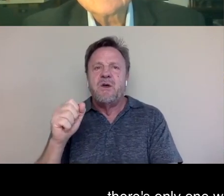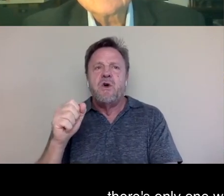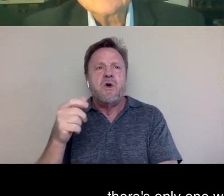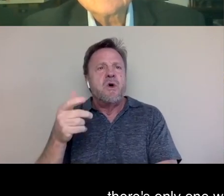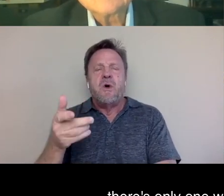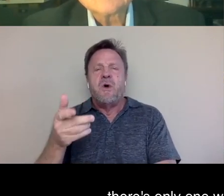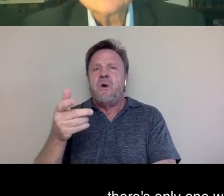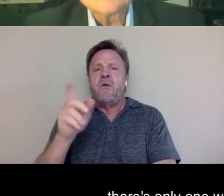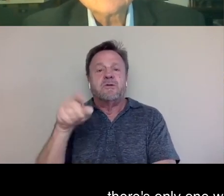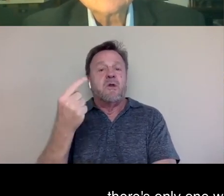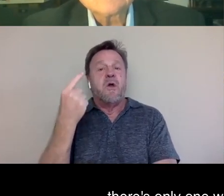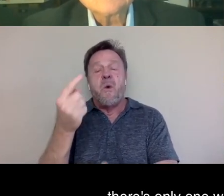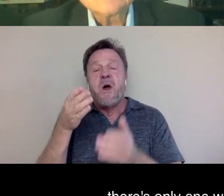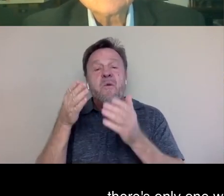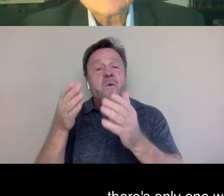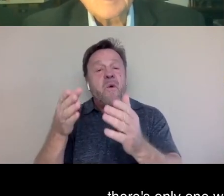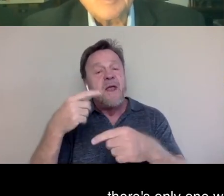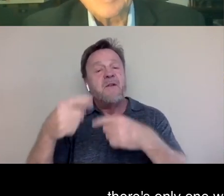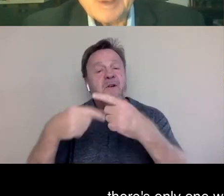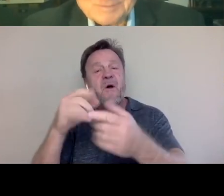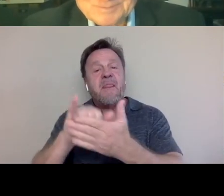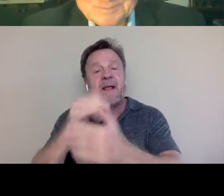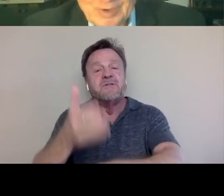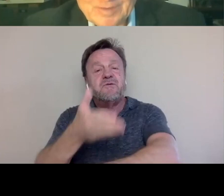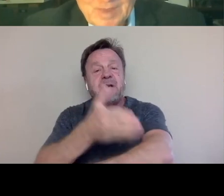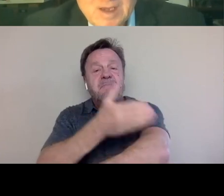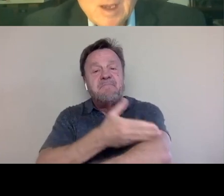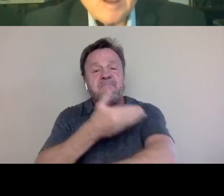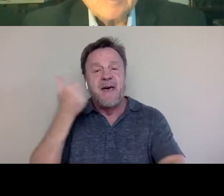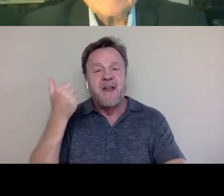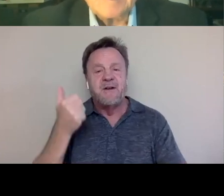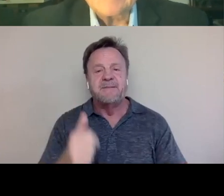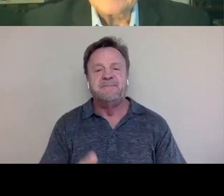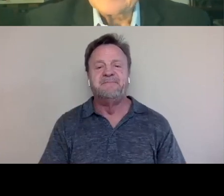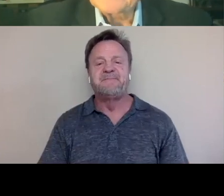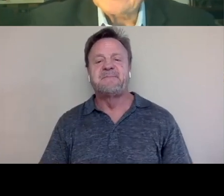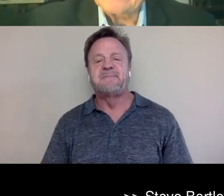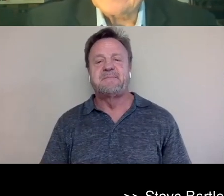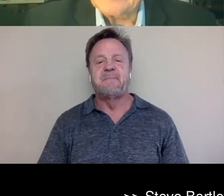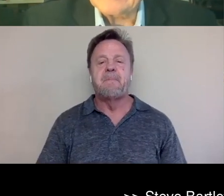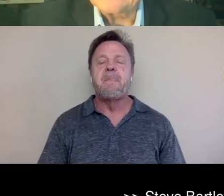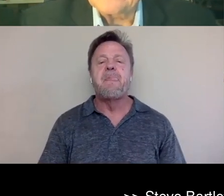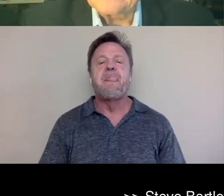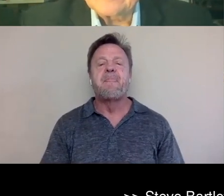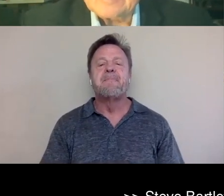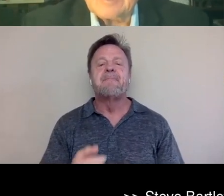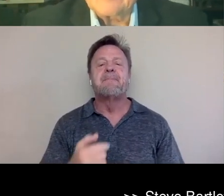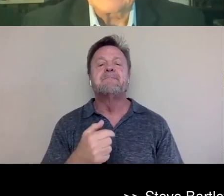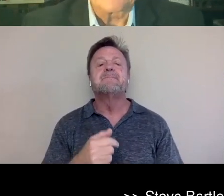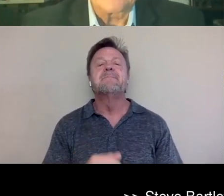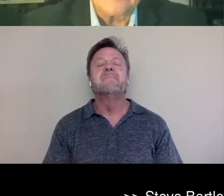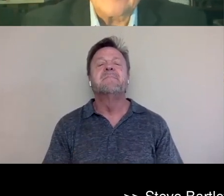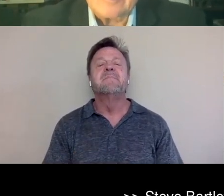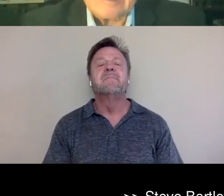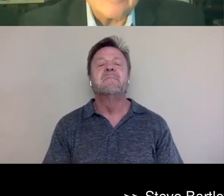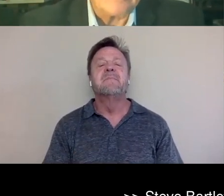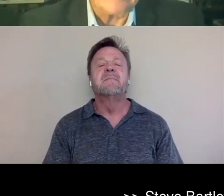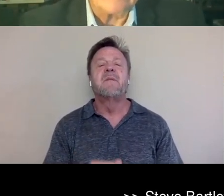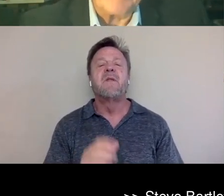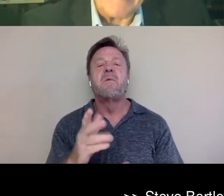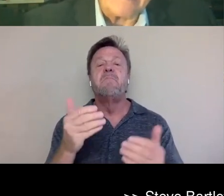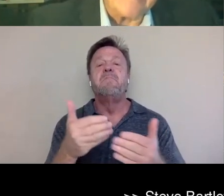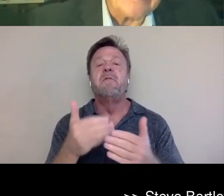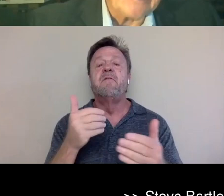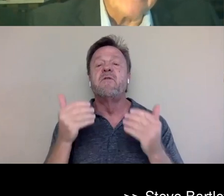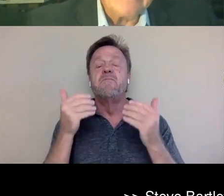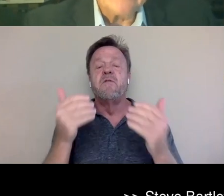there's only one way to go, and that's to get better, basically. Right. Absolutely. I'm just going to jump in, Philip, and add. Philip, before you move on, I do want